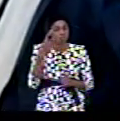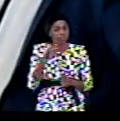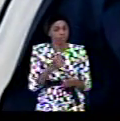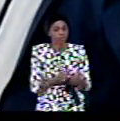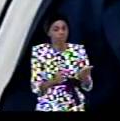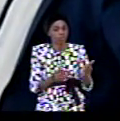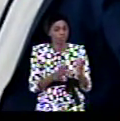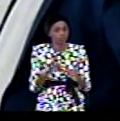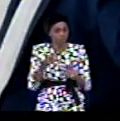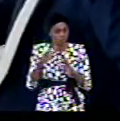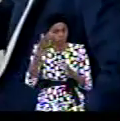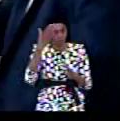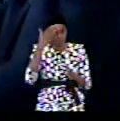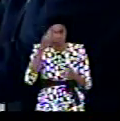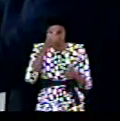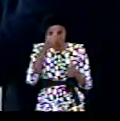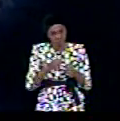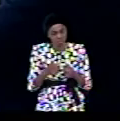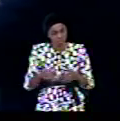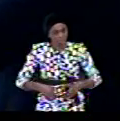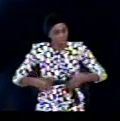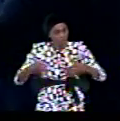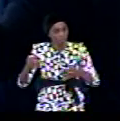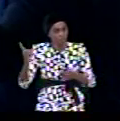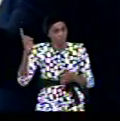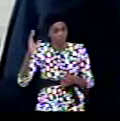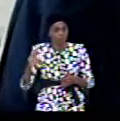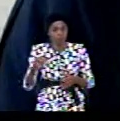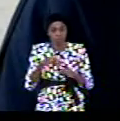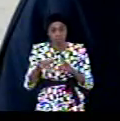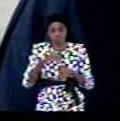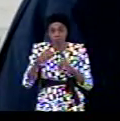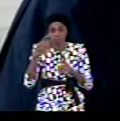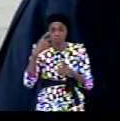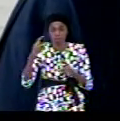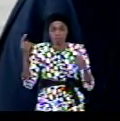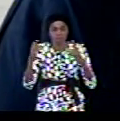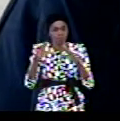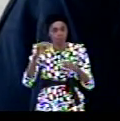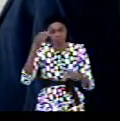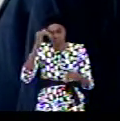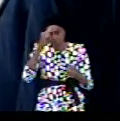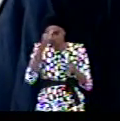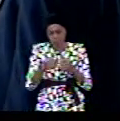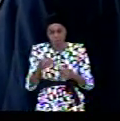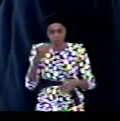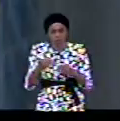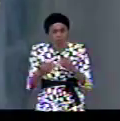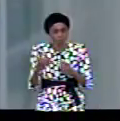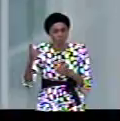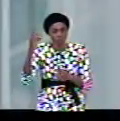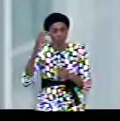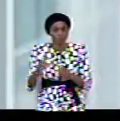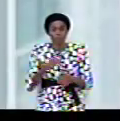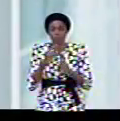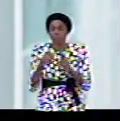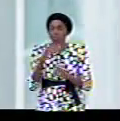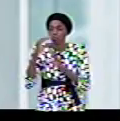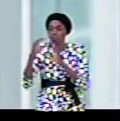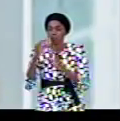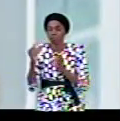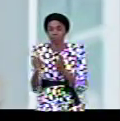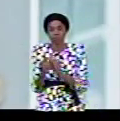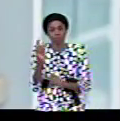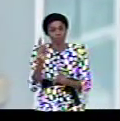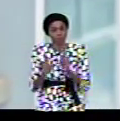you remember the terror of the Lord? When you see a sinner, do you remember the terror of the Lord? When you talk to people that you don't know whether they